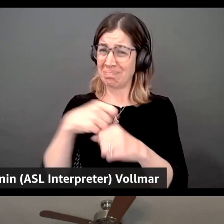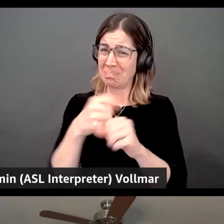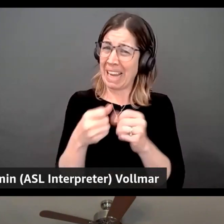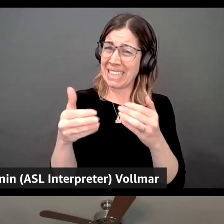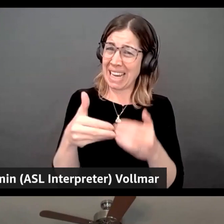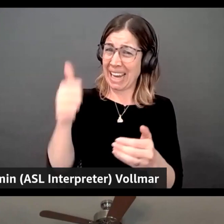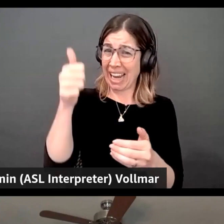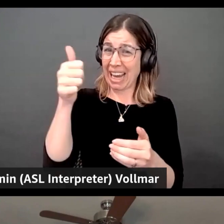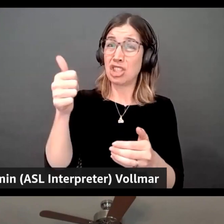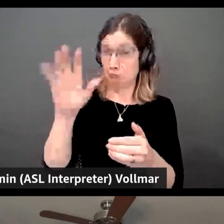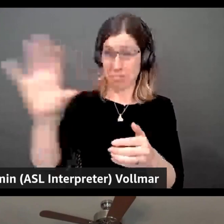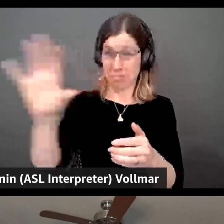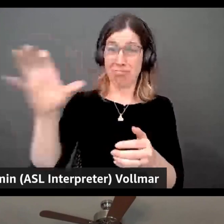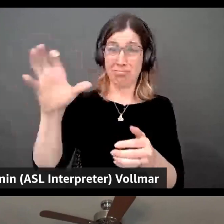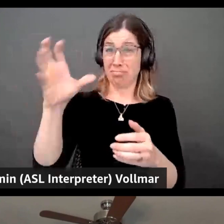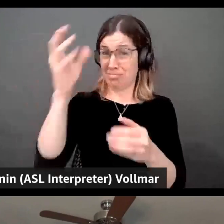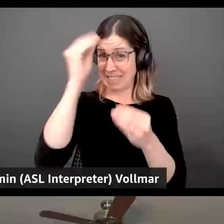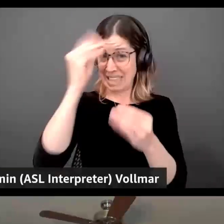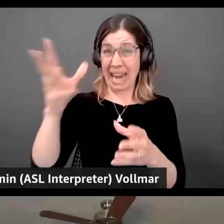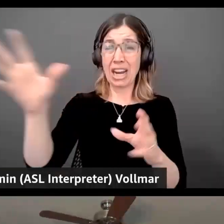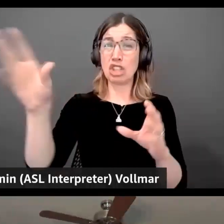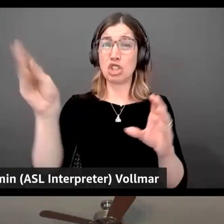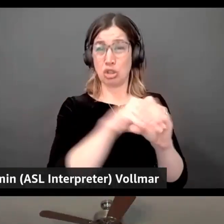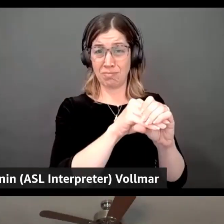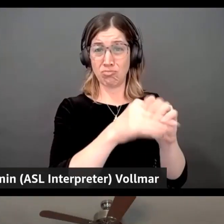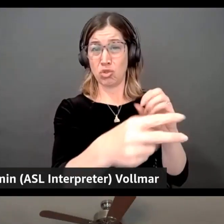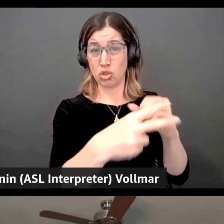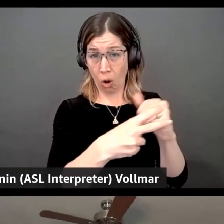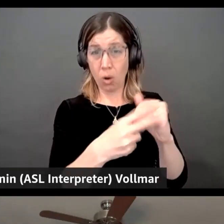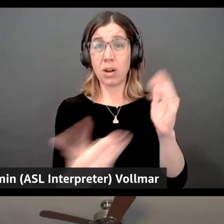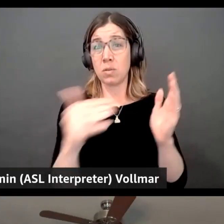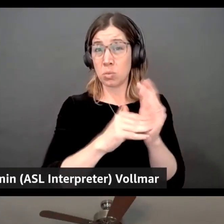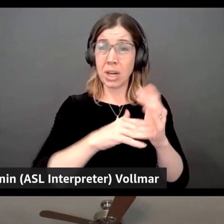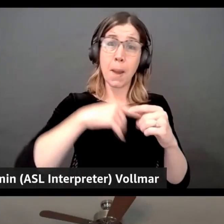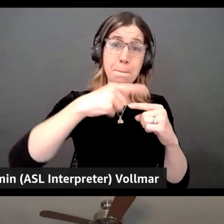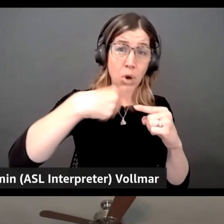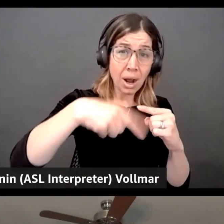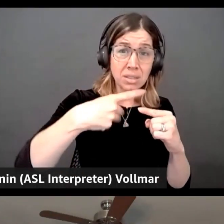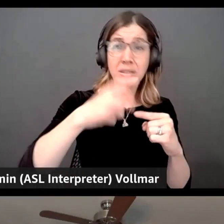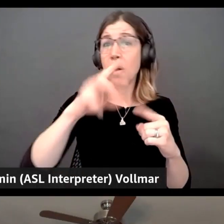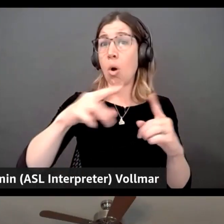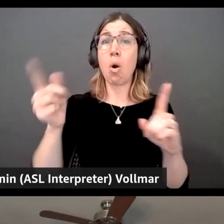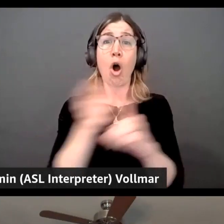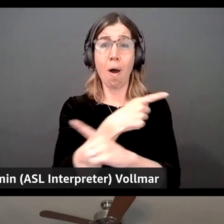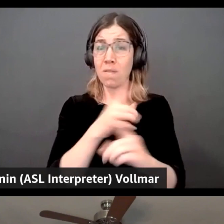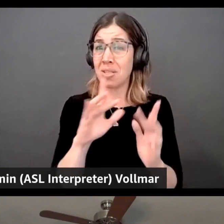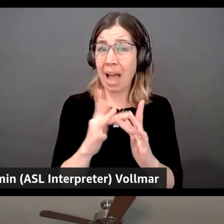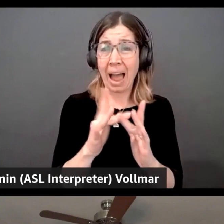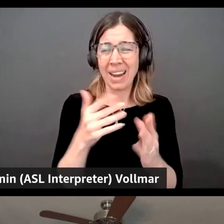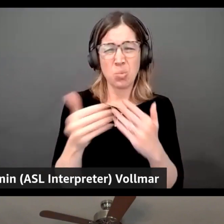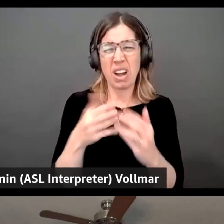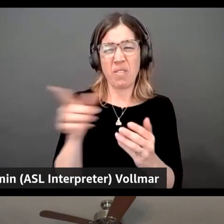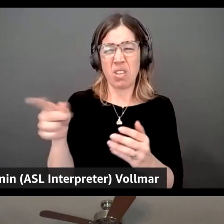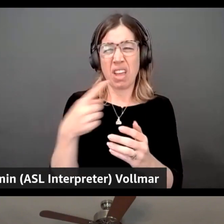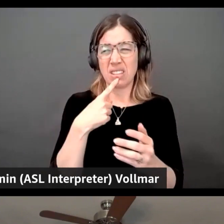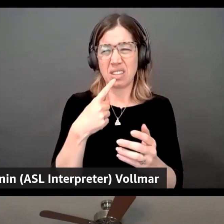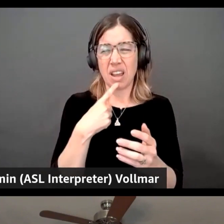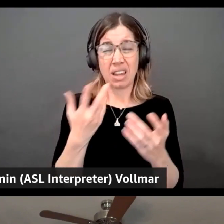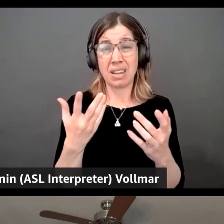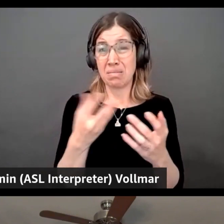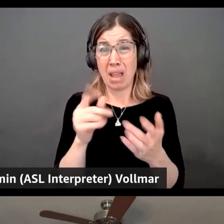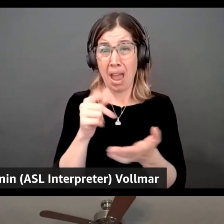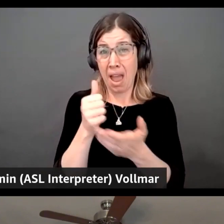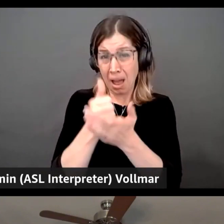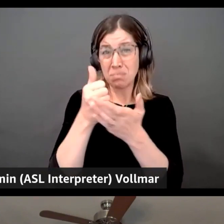data, store it somewhere, and reprocess it or search over it offline, as they like to say, and it helps to